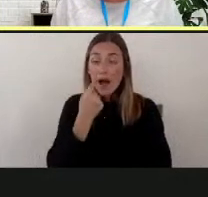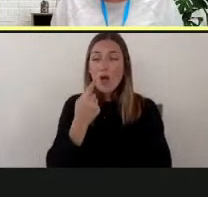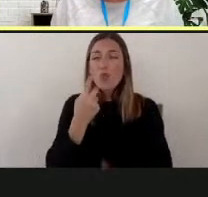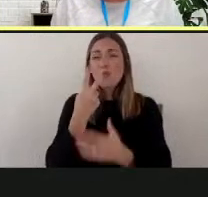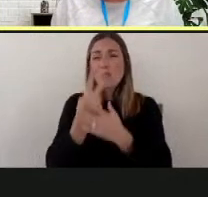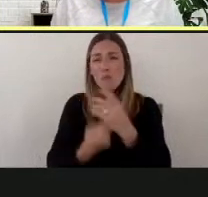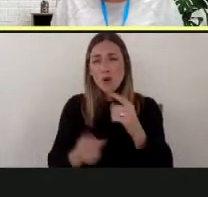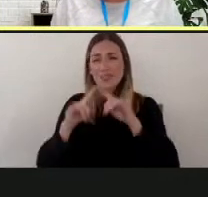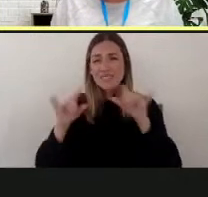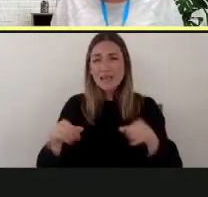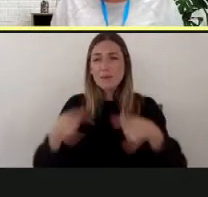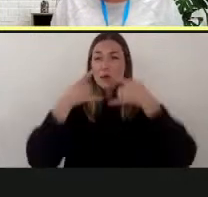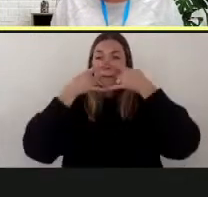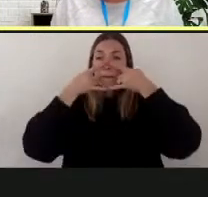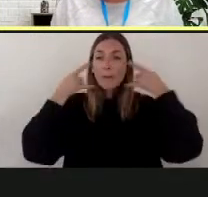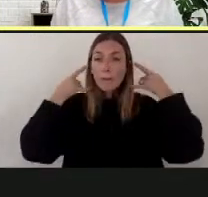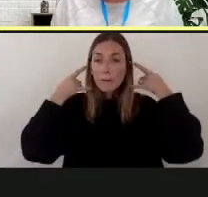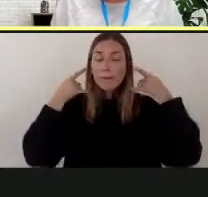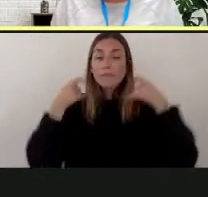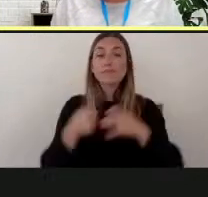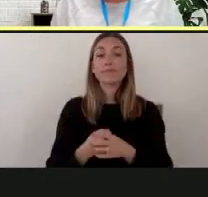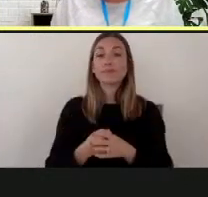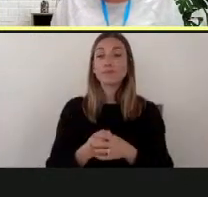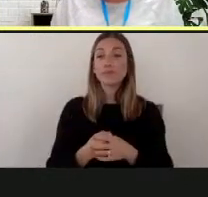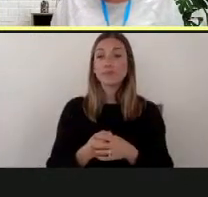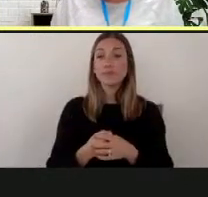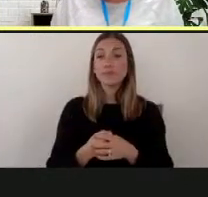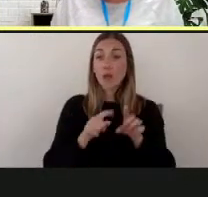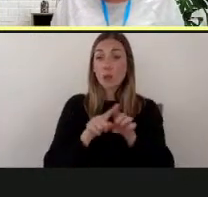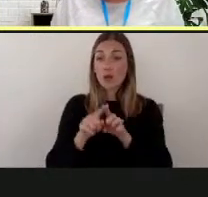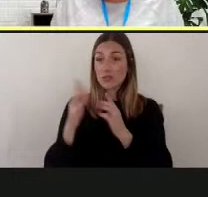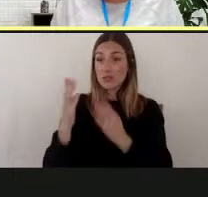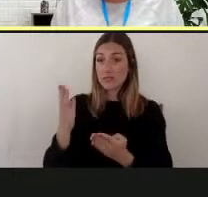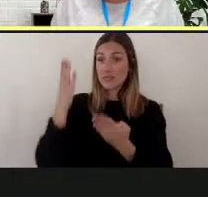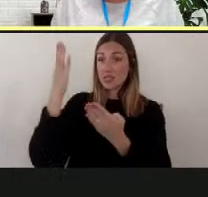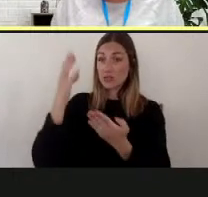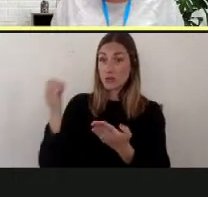time. And then also we suggest the approved